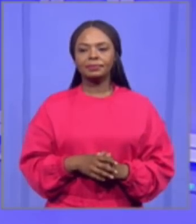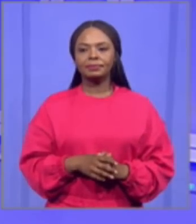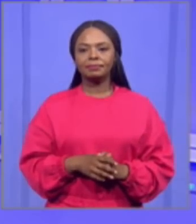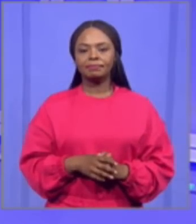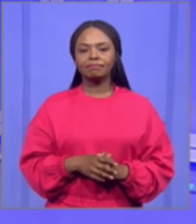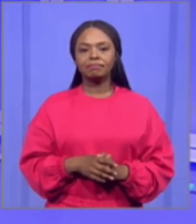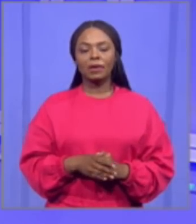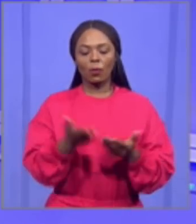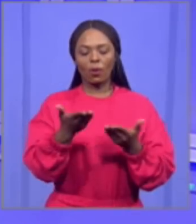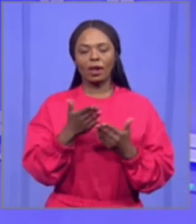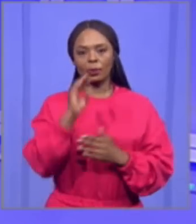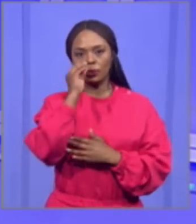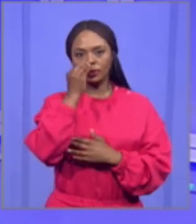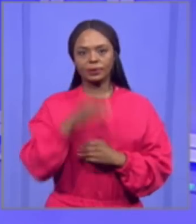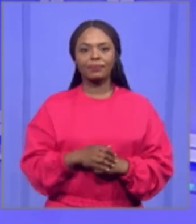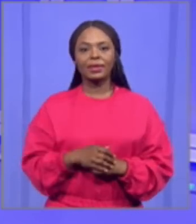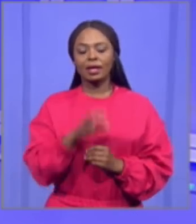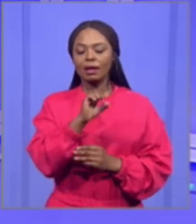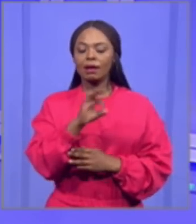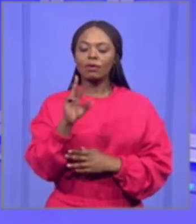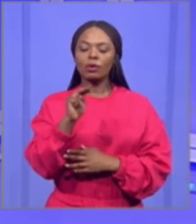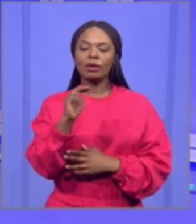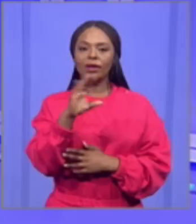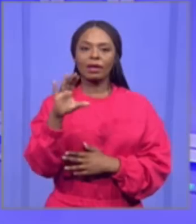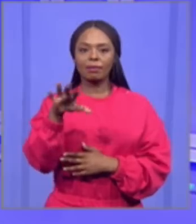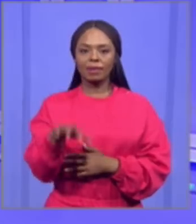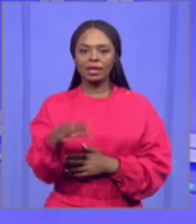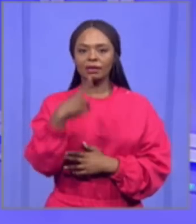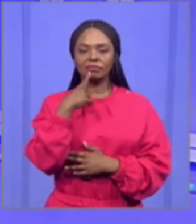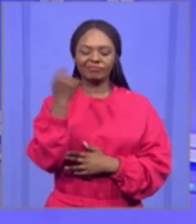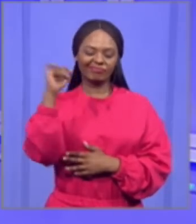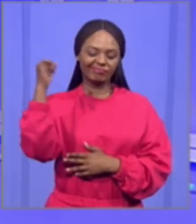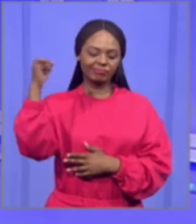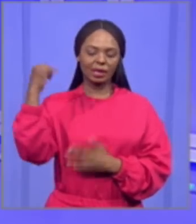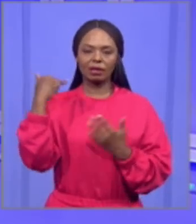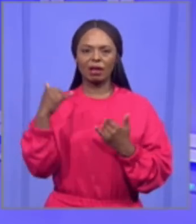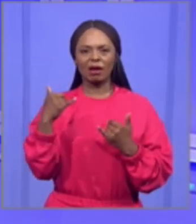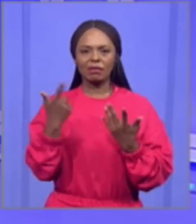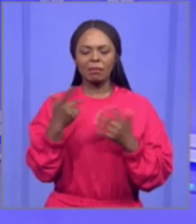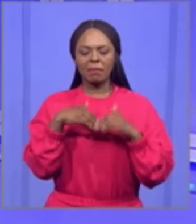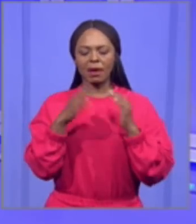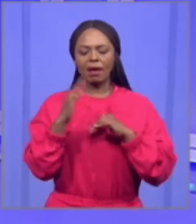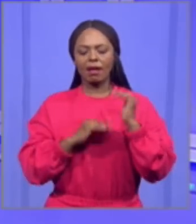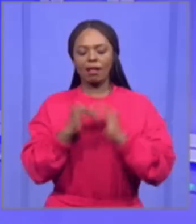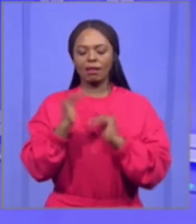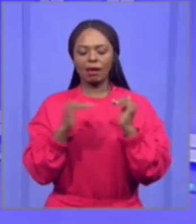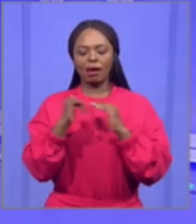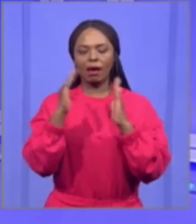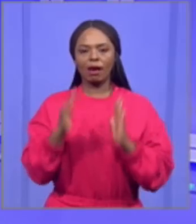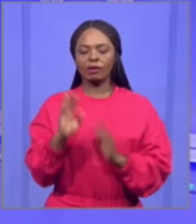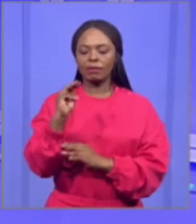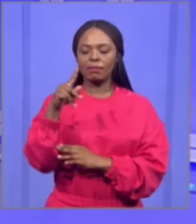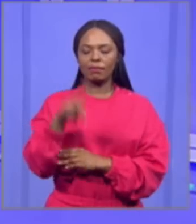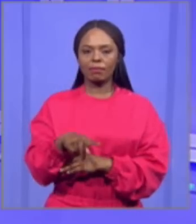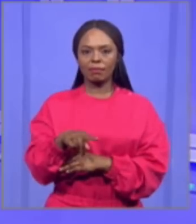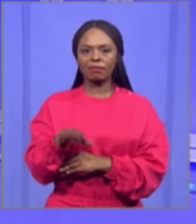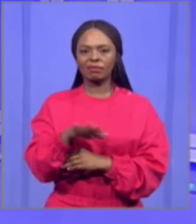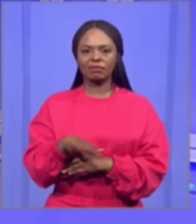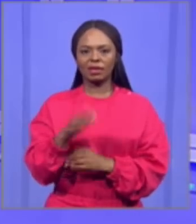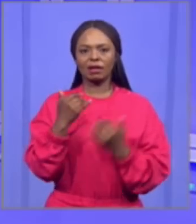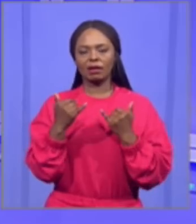Harbele ro amele mohi EFF Northern Cape ere e qhelela thoko leano la a hasisa sa matlo a ditho tsa lekgotla la ketso melao Kimberley